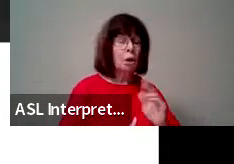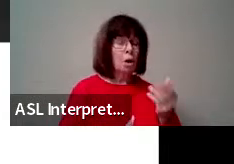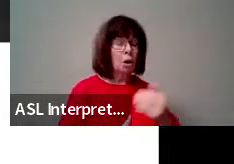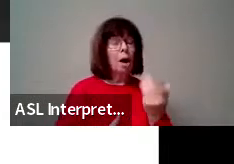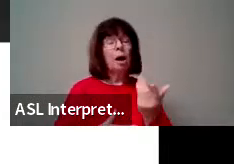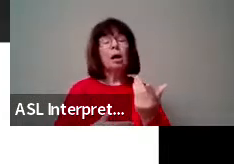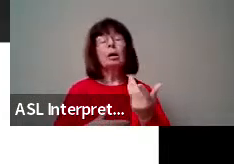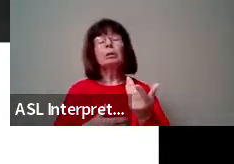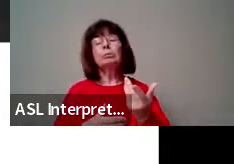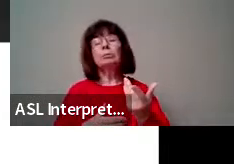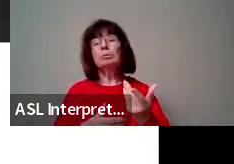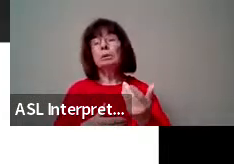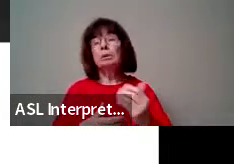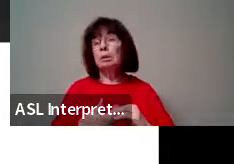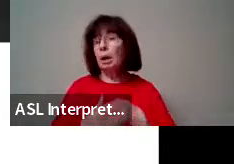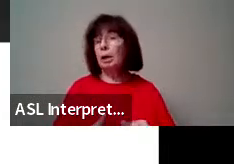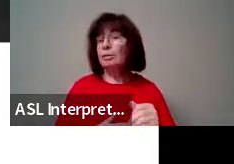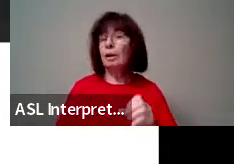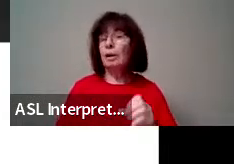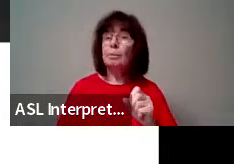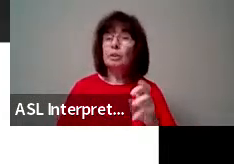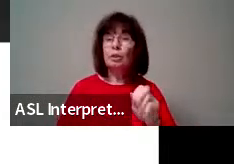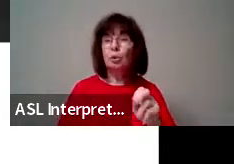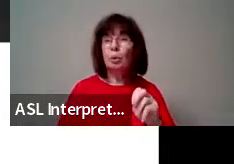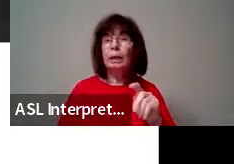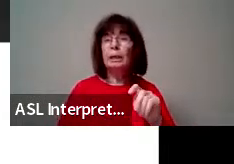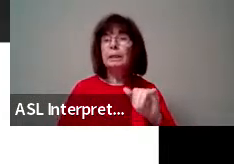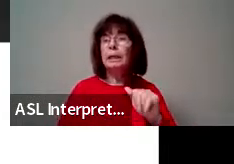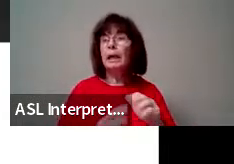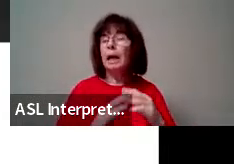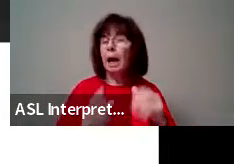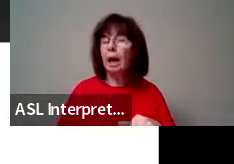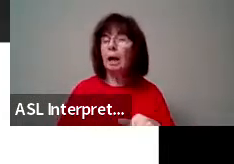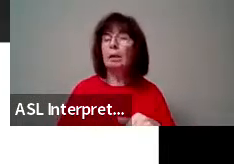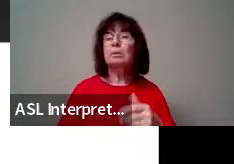Serenity House, Tercio Vasquez and Umoja,